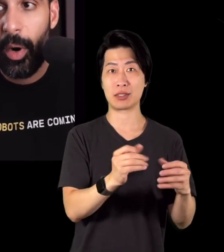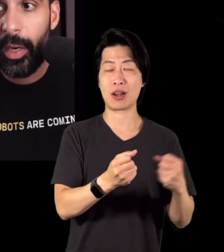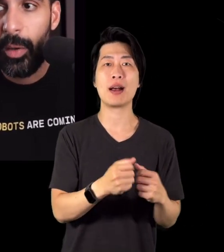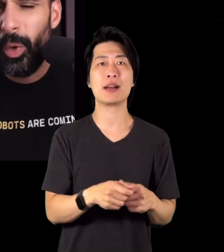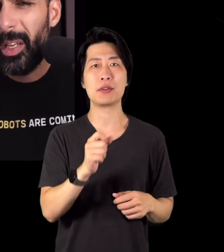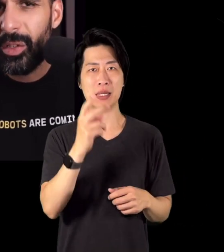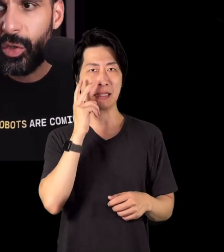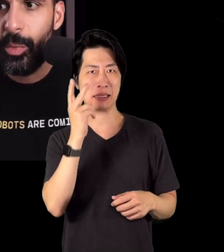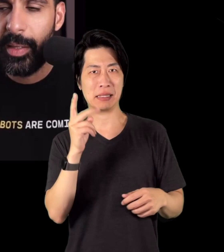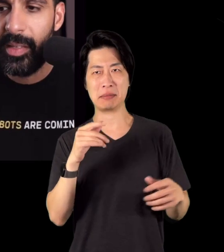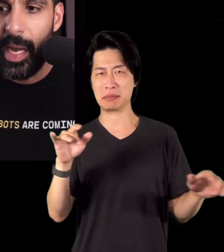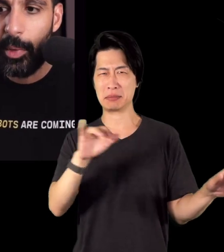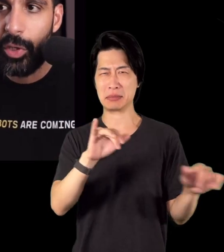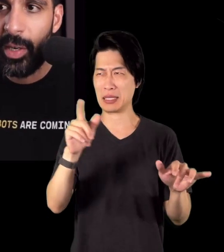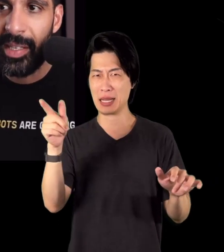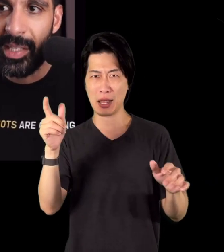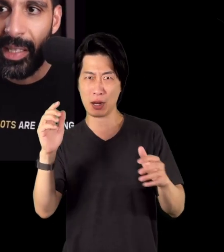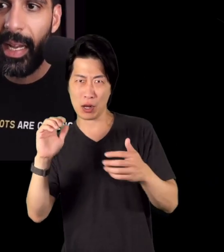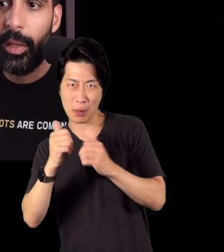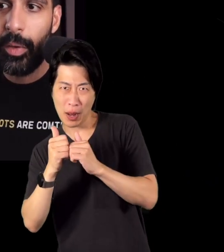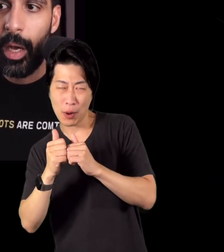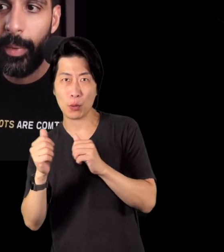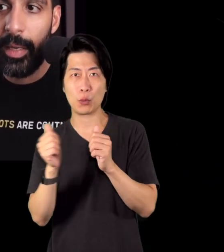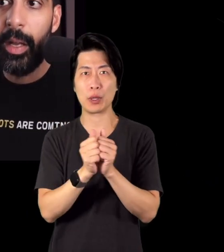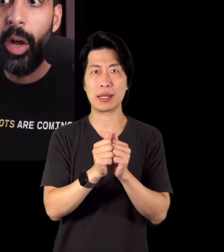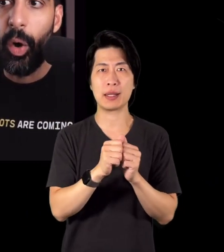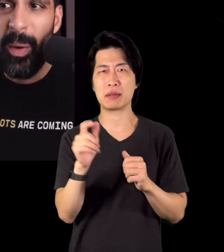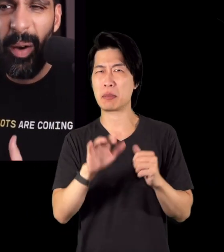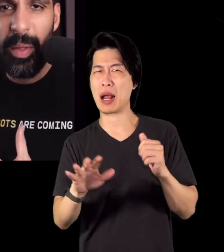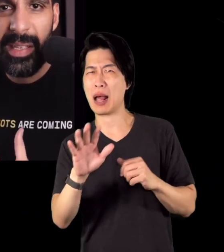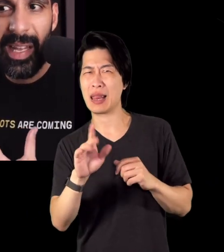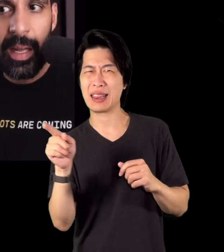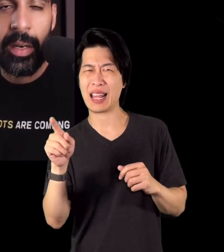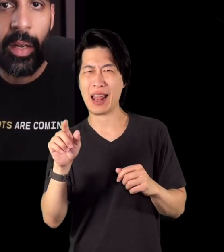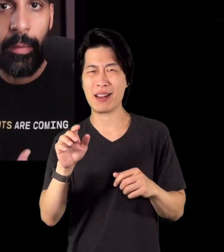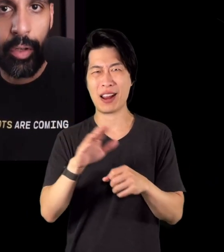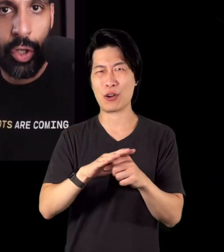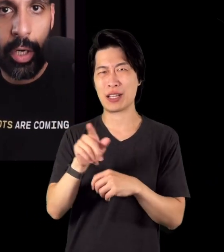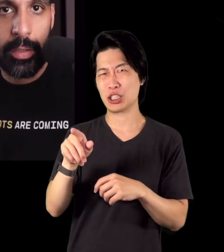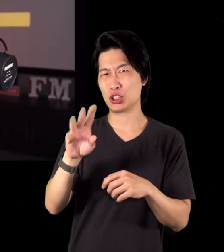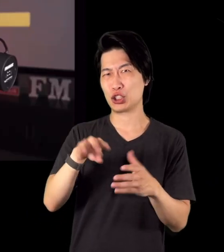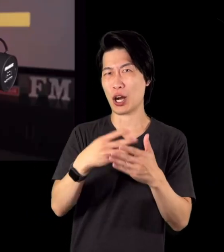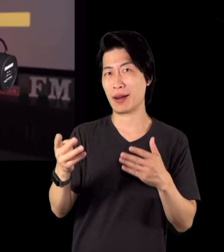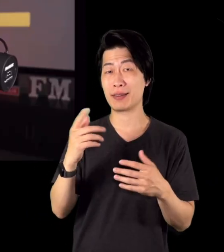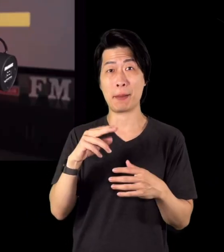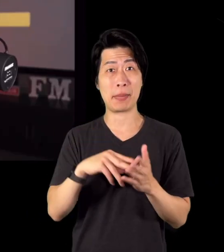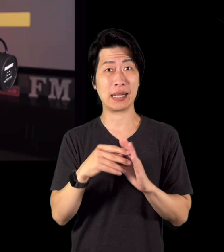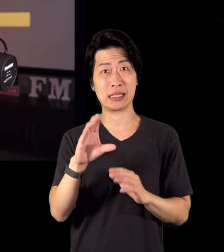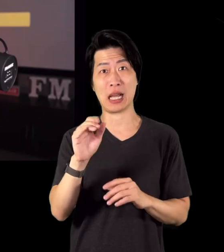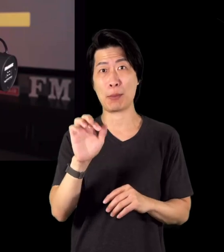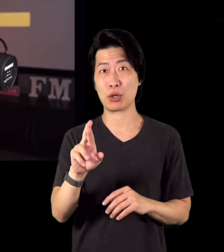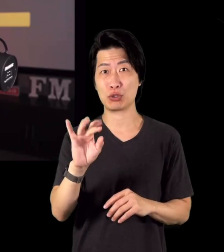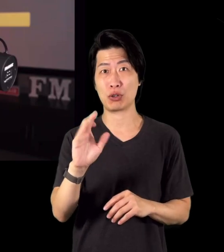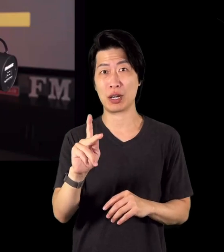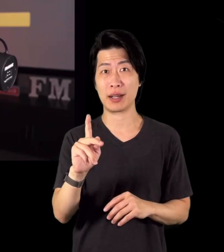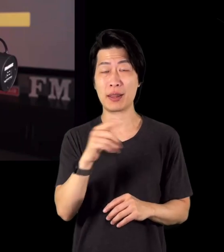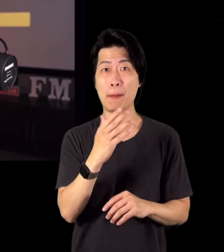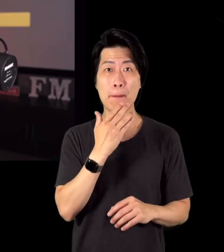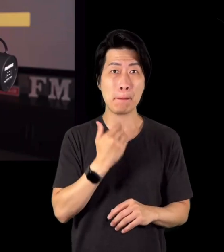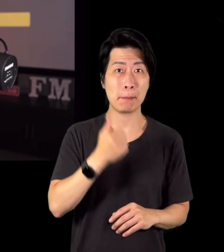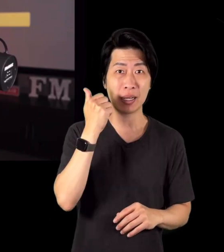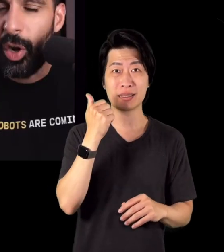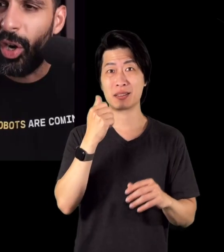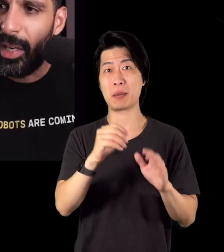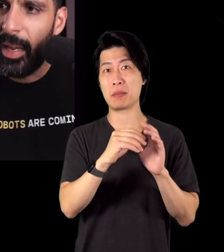sedan market, we can assume that the Cybertruck is likely to come in around this area of the chart, which means that a Cybertruck, at least the